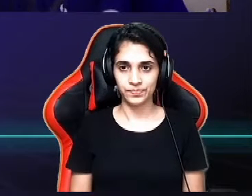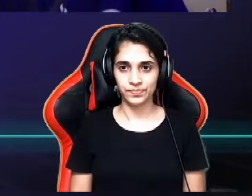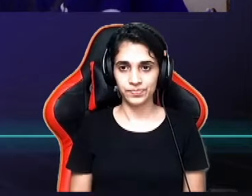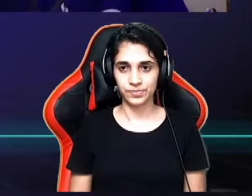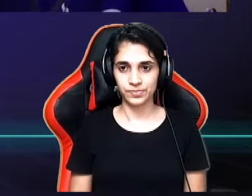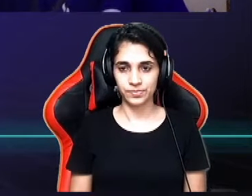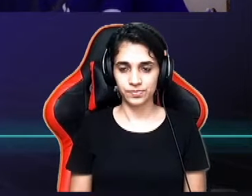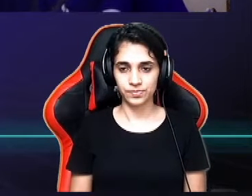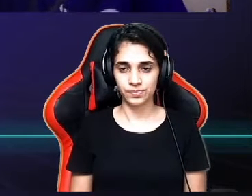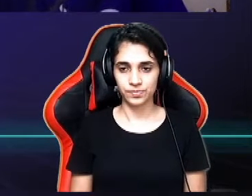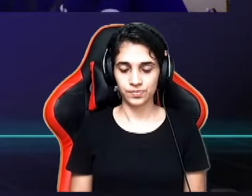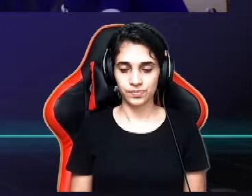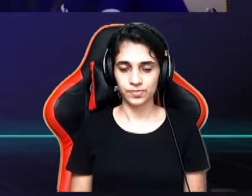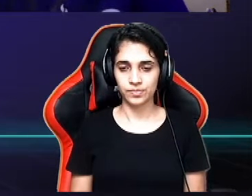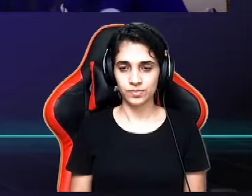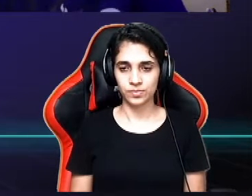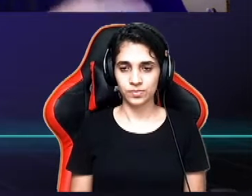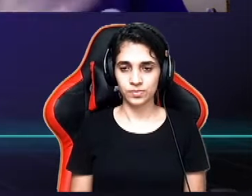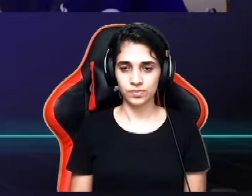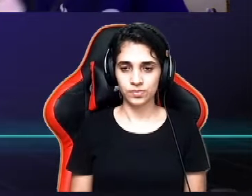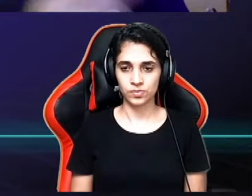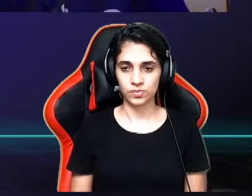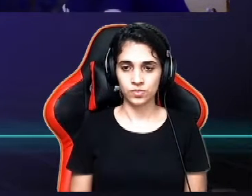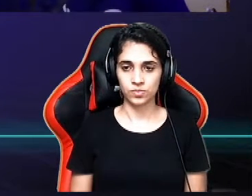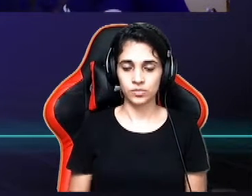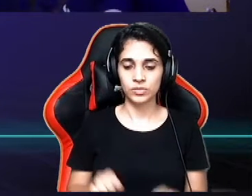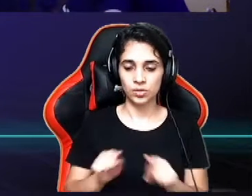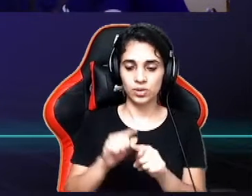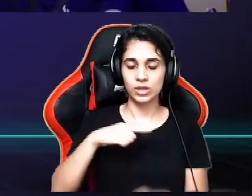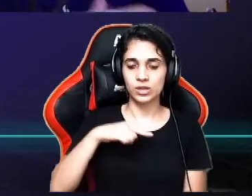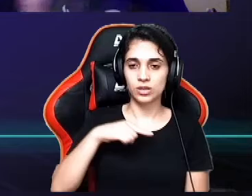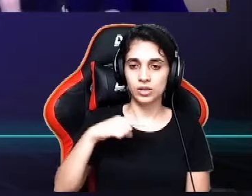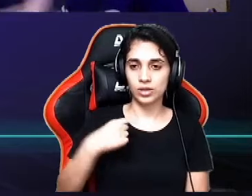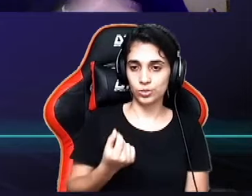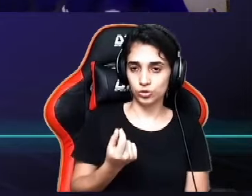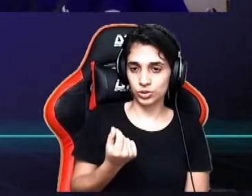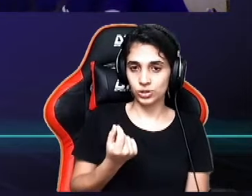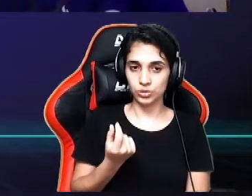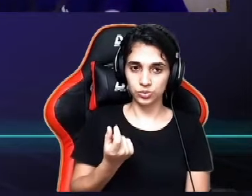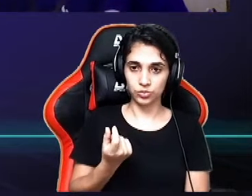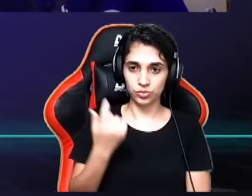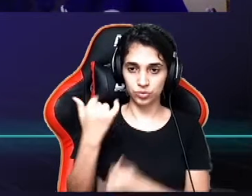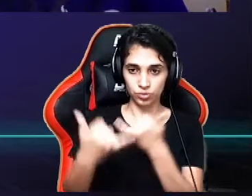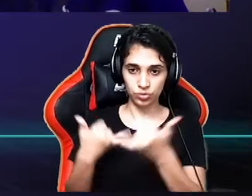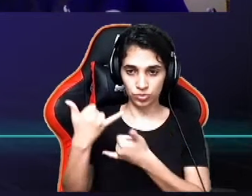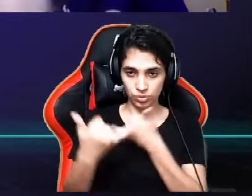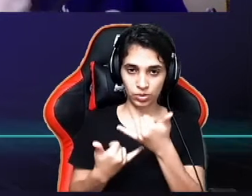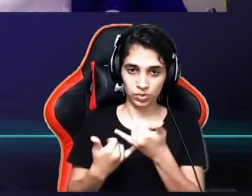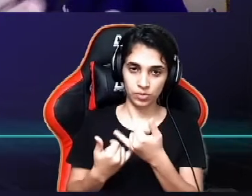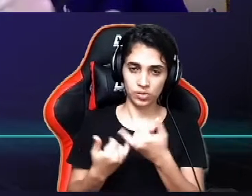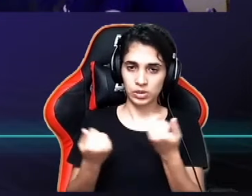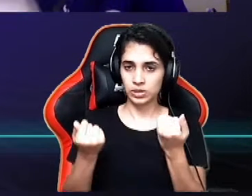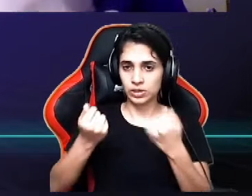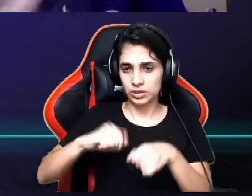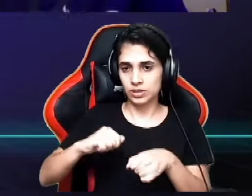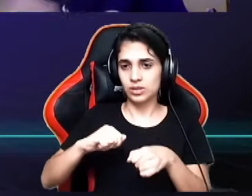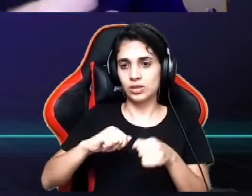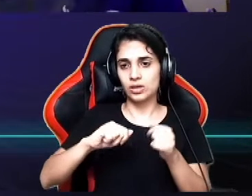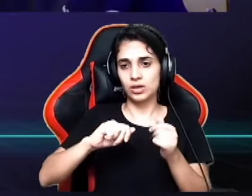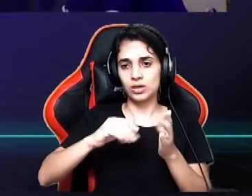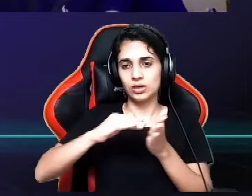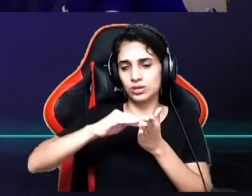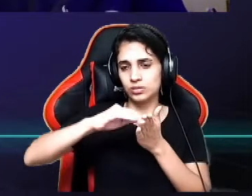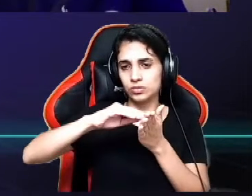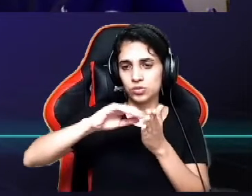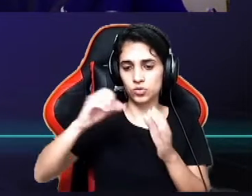customization as well. One of the strong points we're bringing into the game. And with the currency of the game, they have